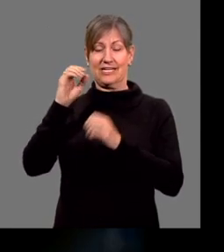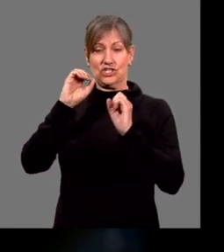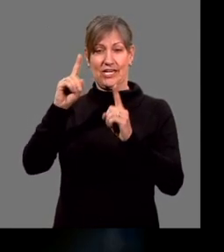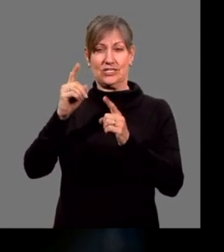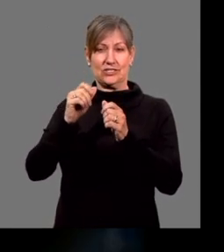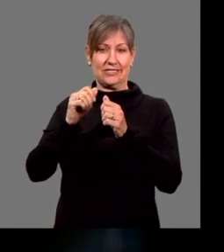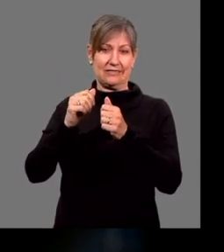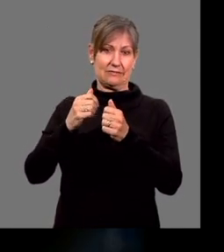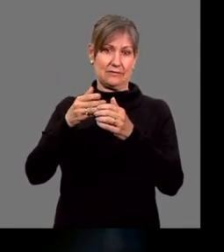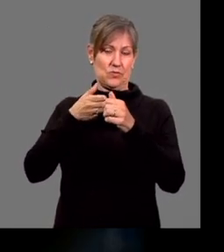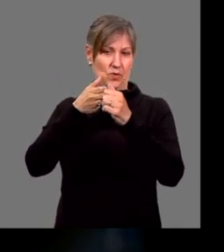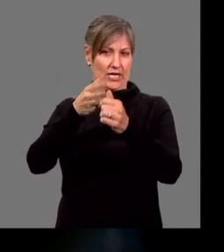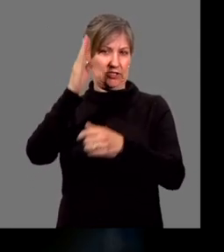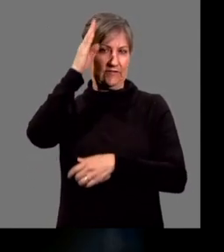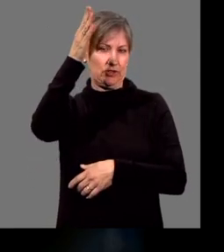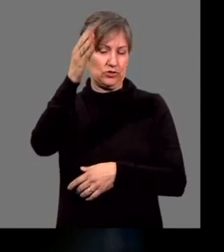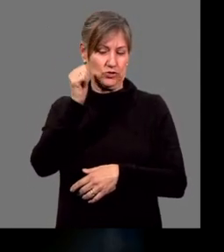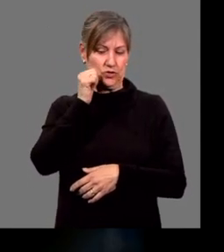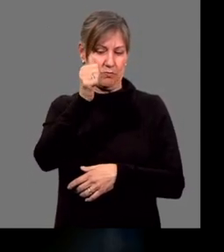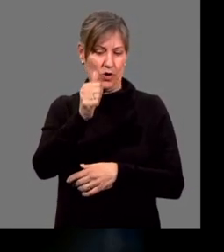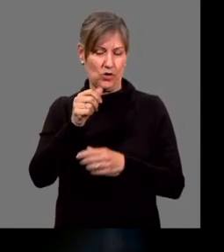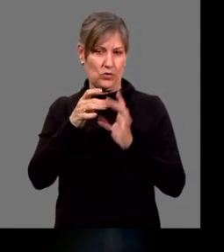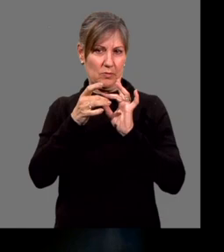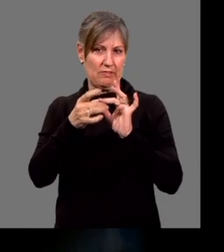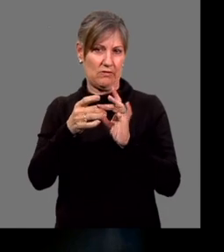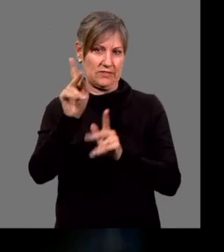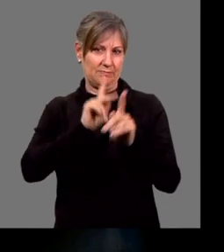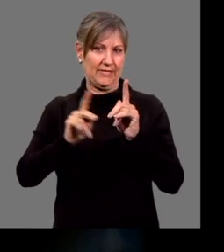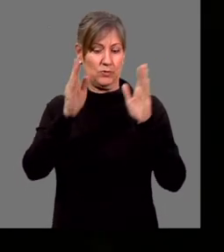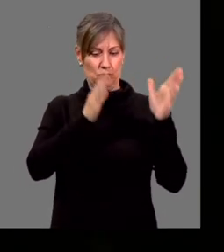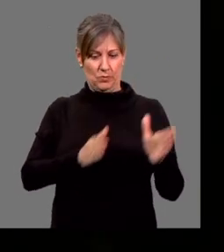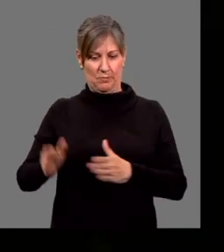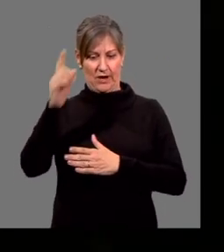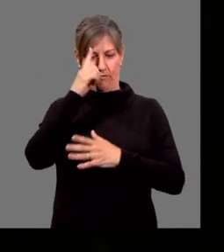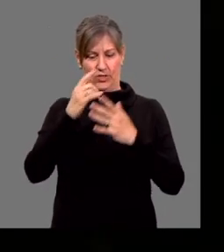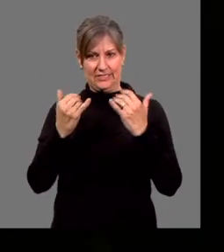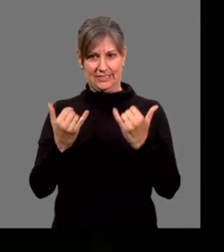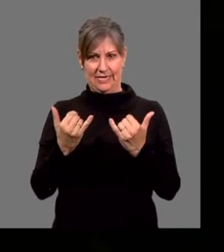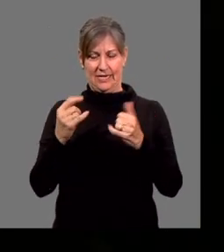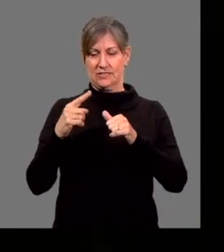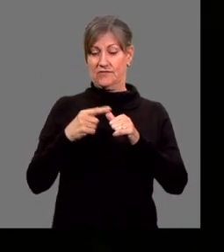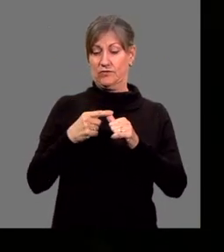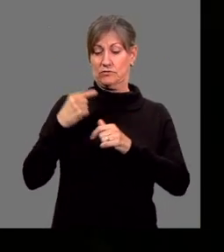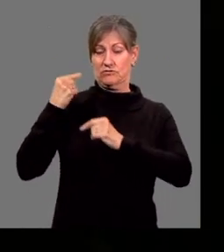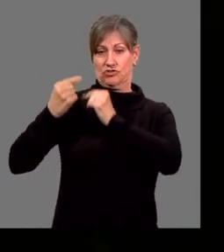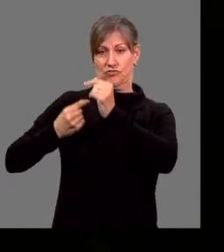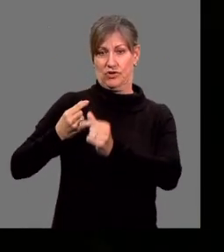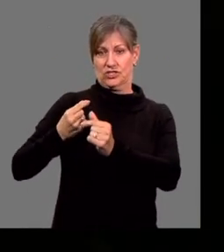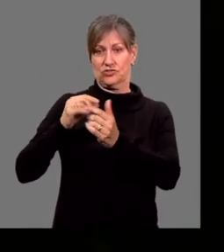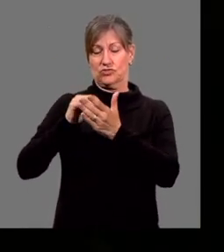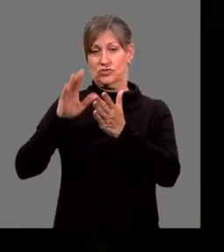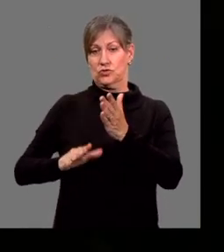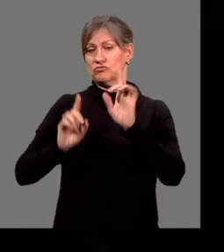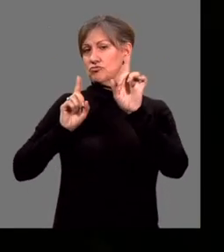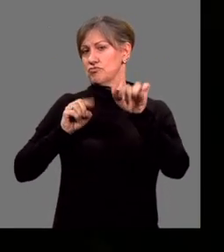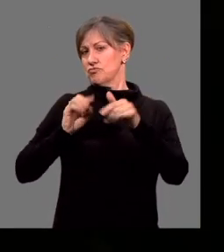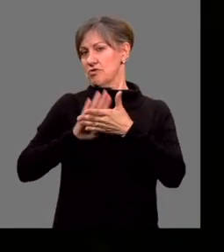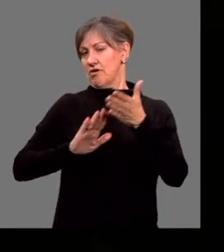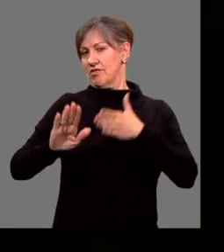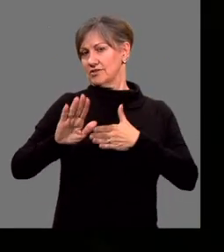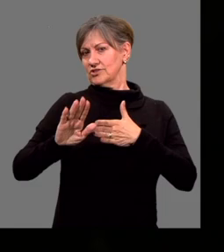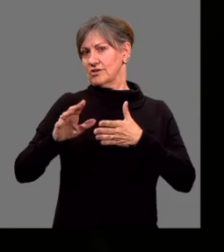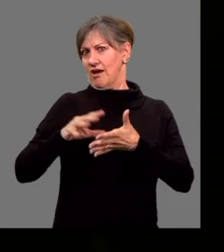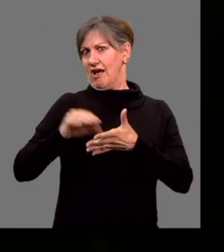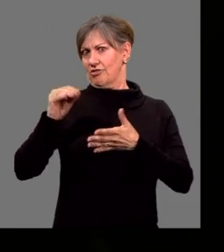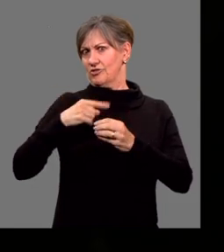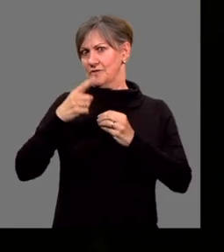future, for tomorrow belongs to those who prepare for it today. As a first-generation student to attend college, I learned a